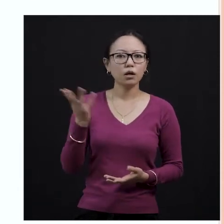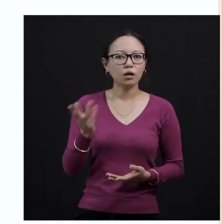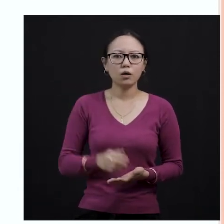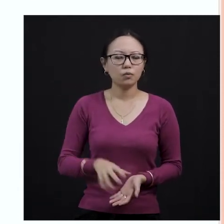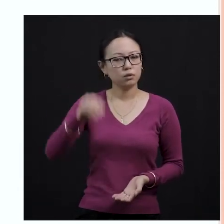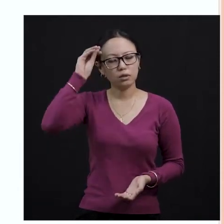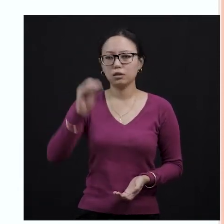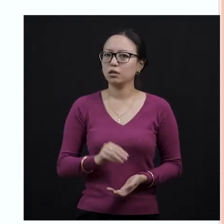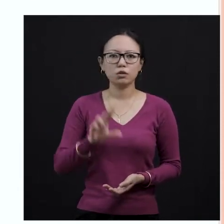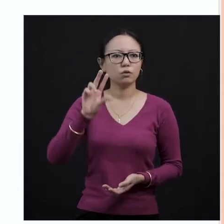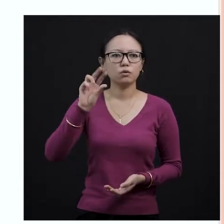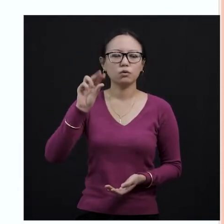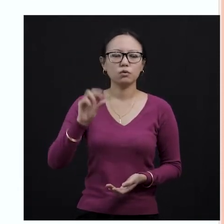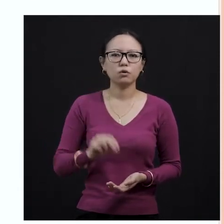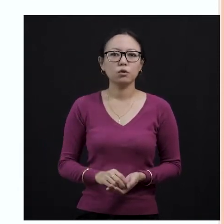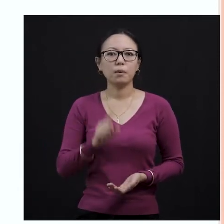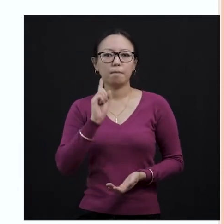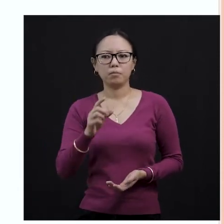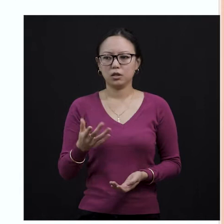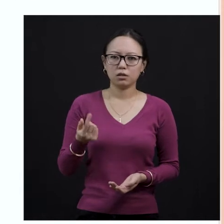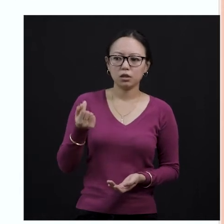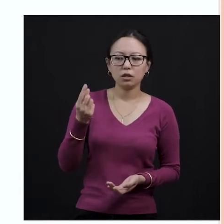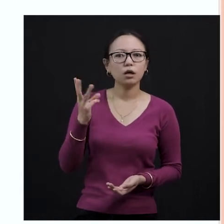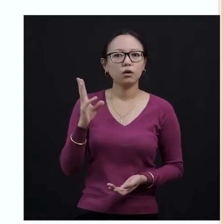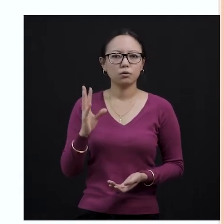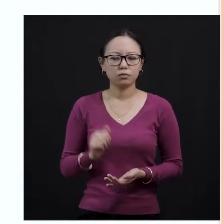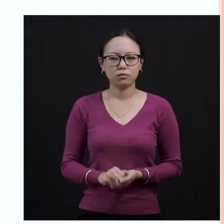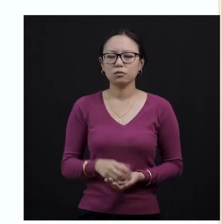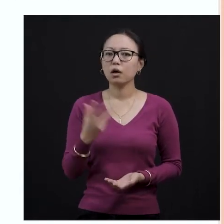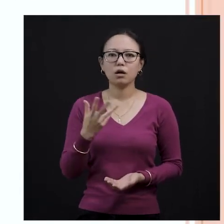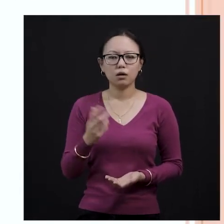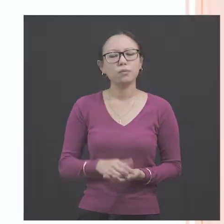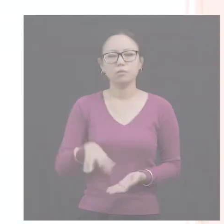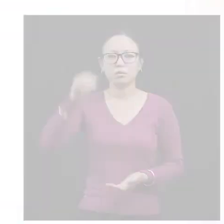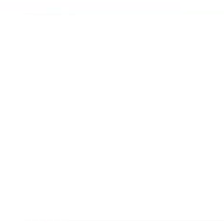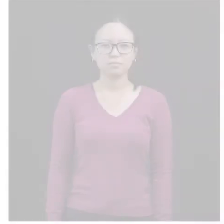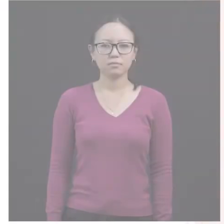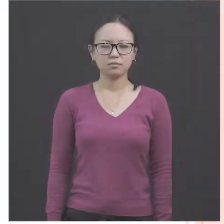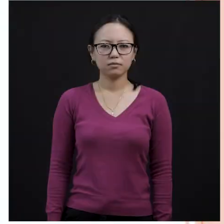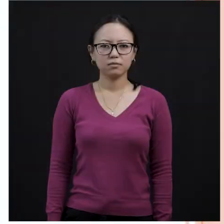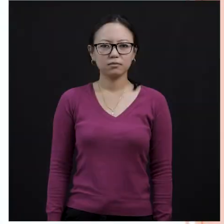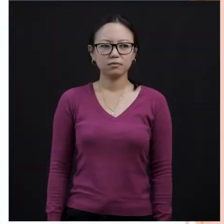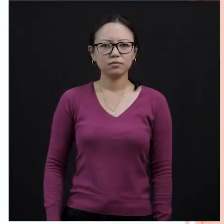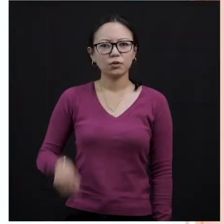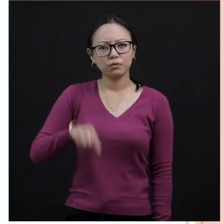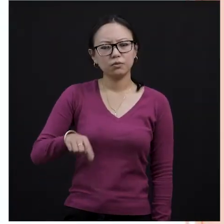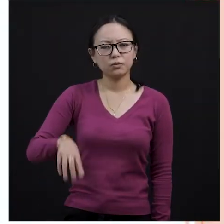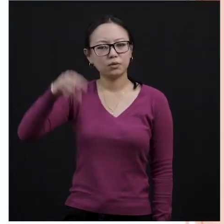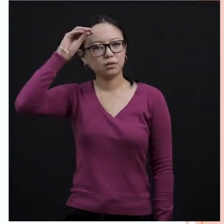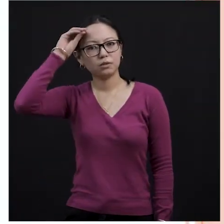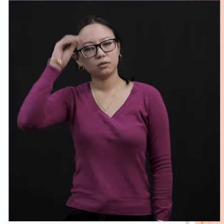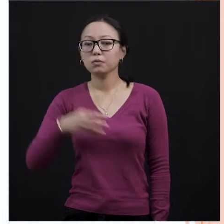fruits. All right? So, to begin with, let's move on to the first topic of the day. So, today we